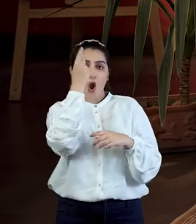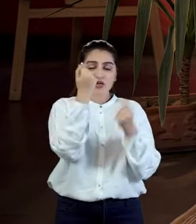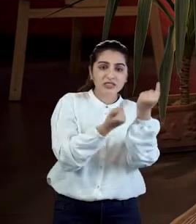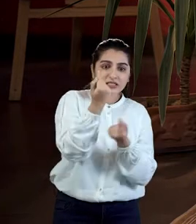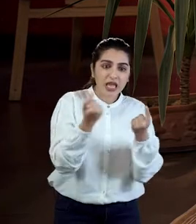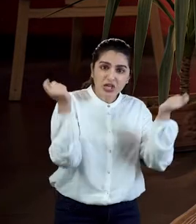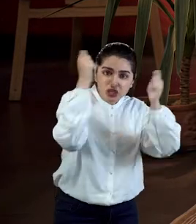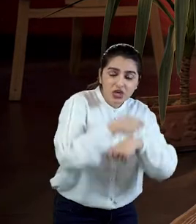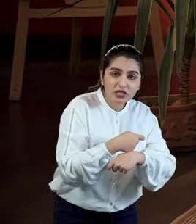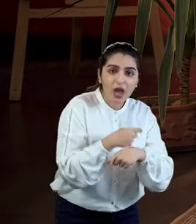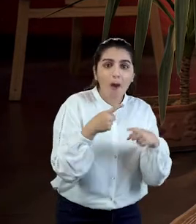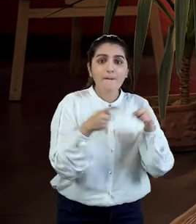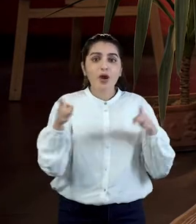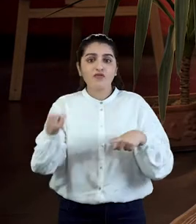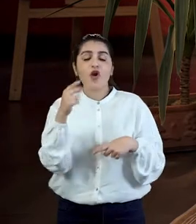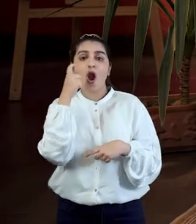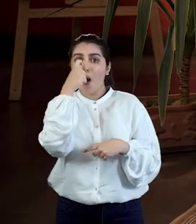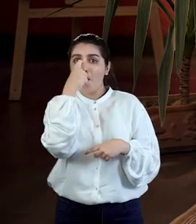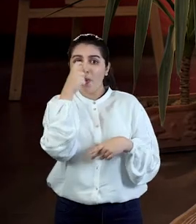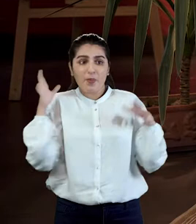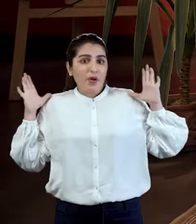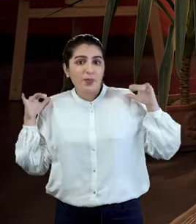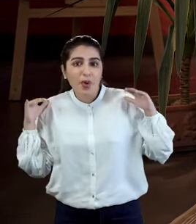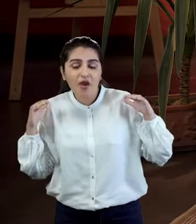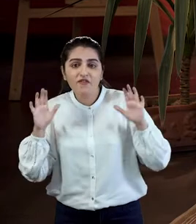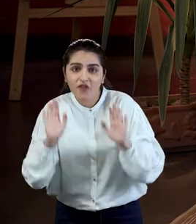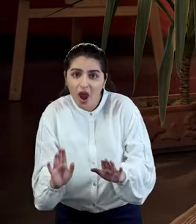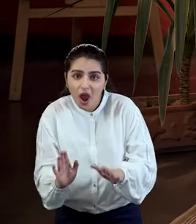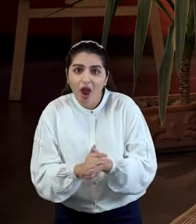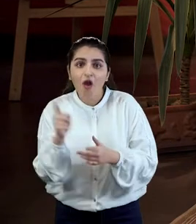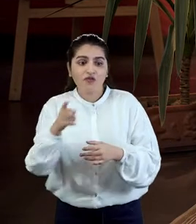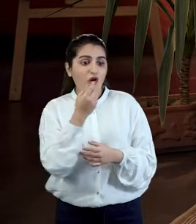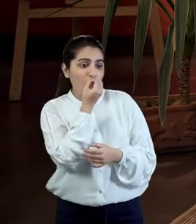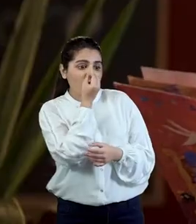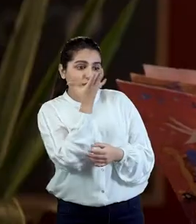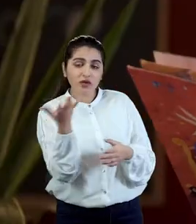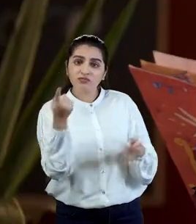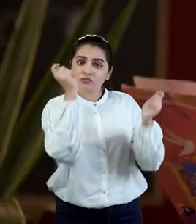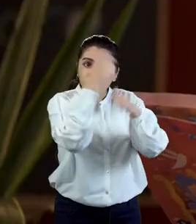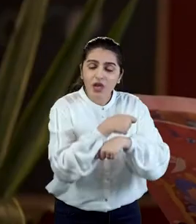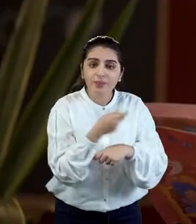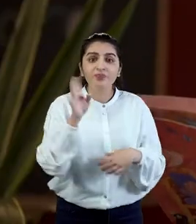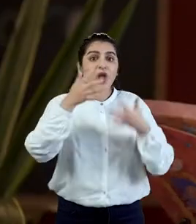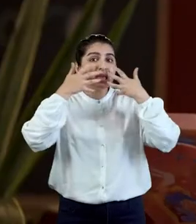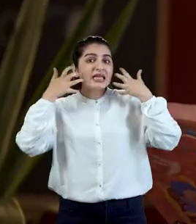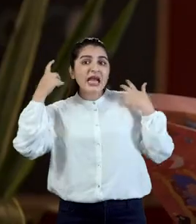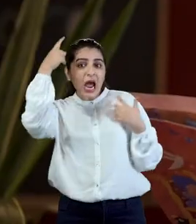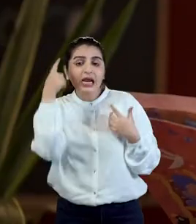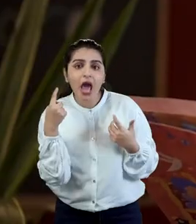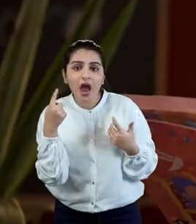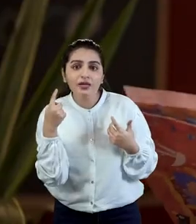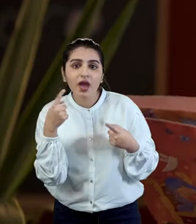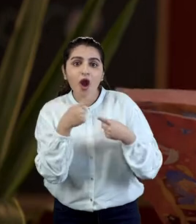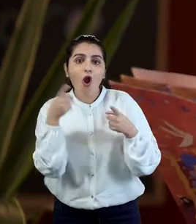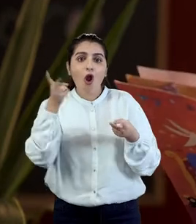leaves. She turned herself into a purple butterfly and fluttered over the purple flowers. She turned herself into a black cat